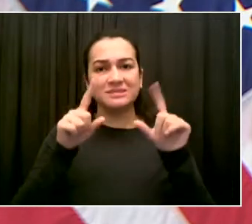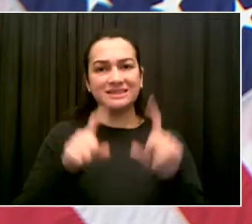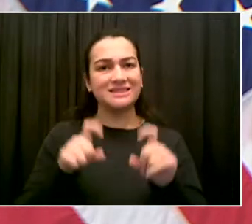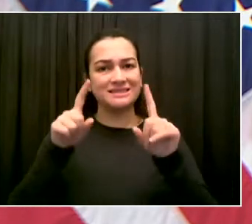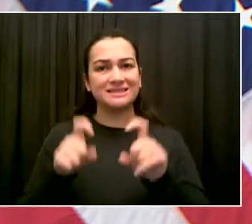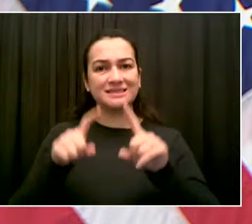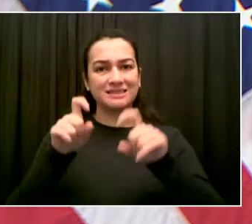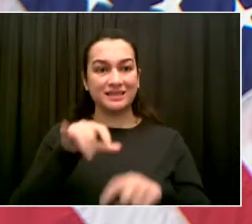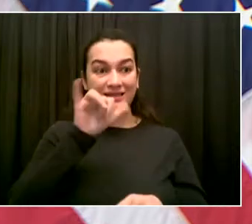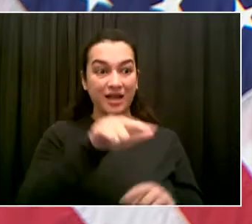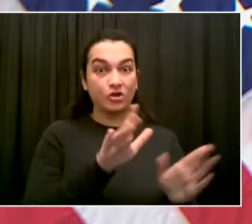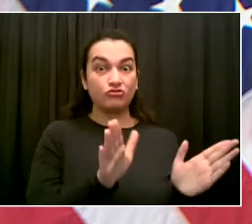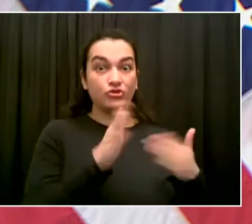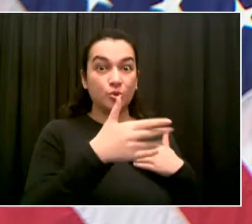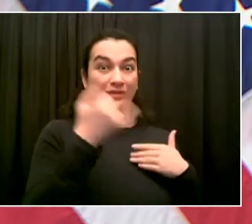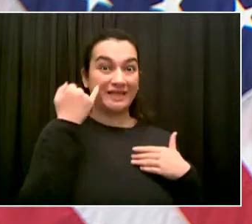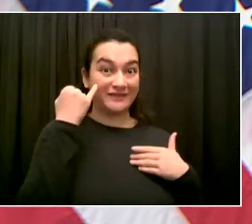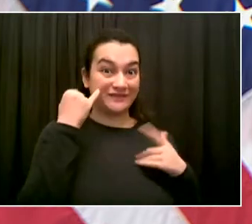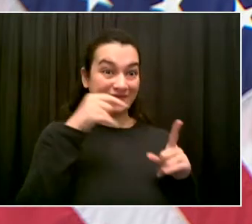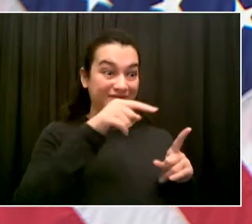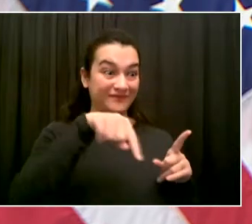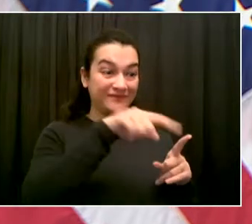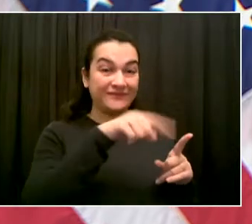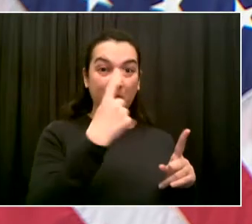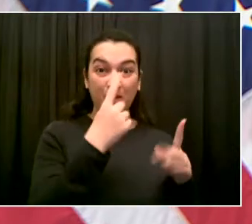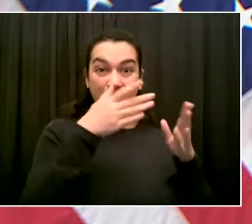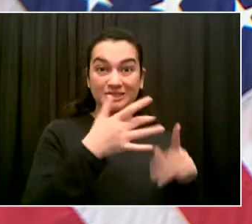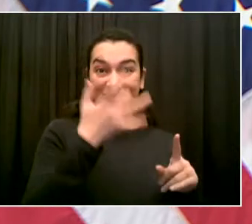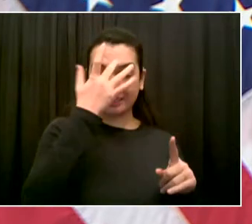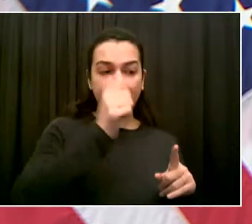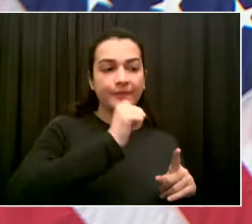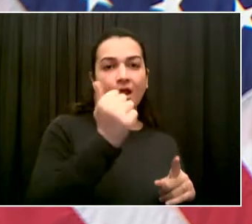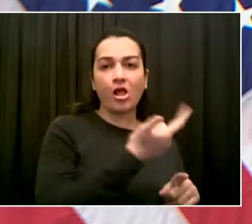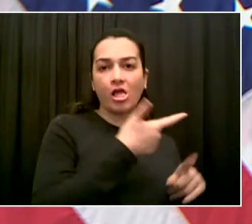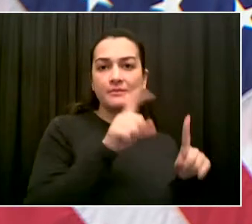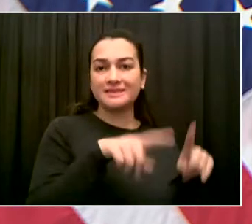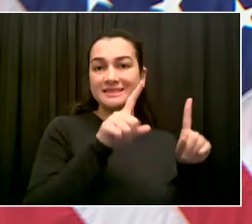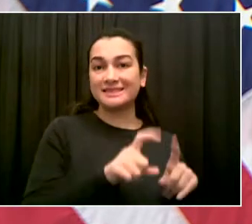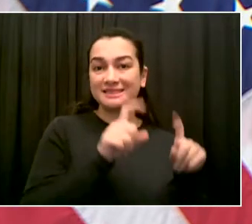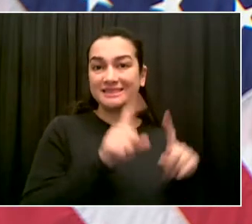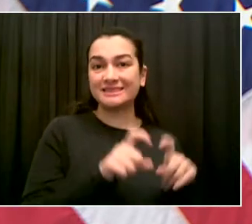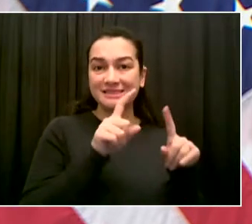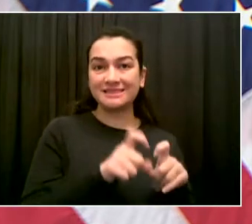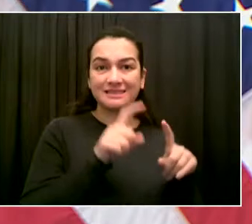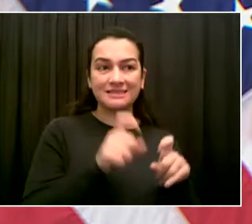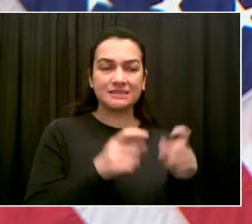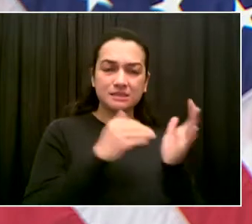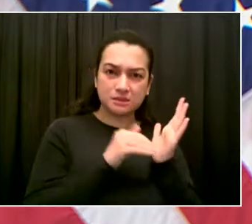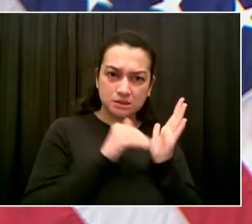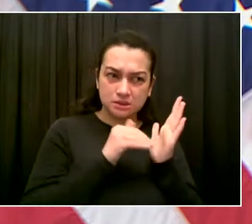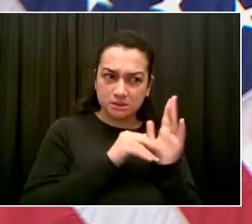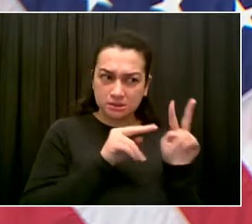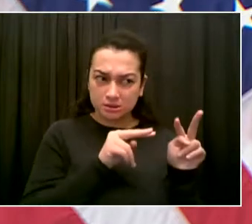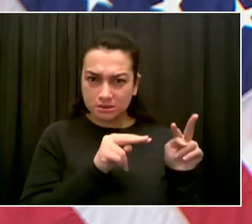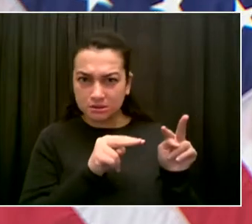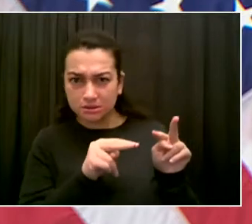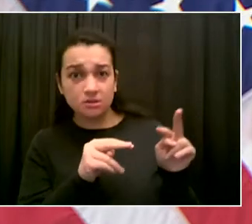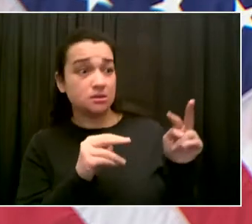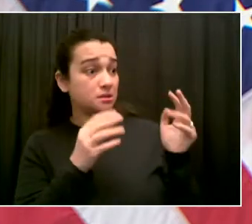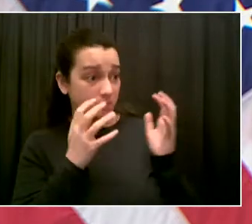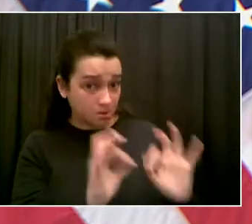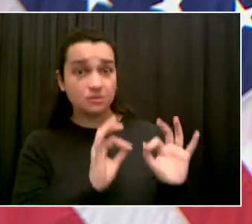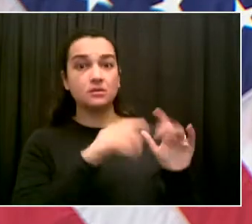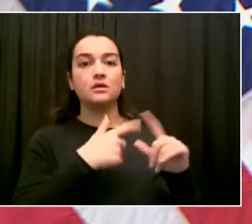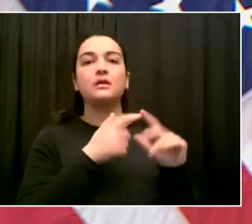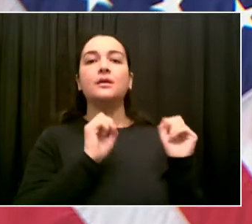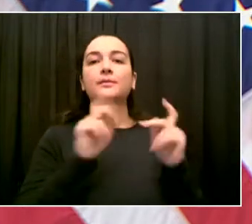decisions about closures. In the event that over 7 days there are 2 or 3 positive cases in different